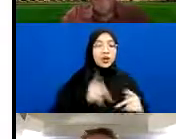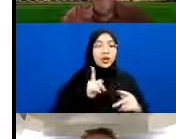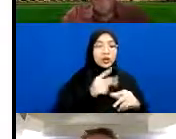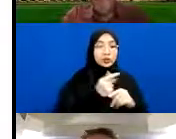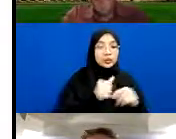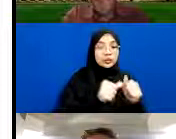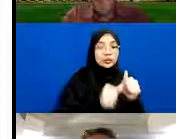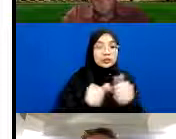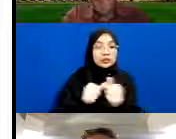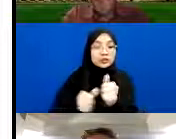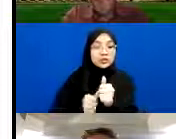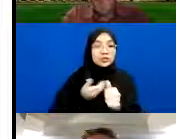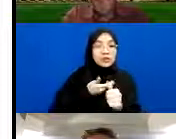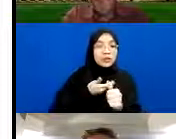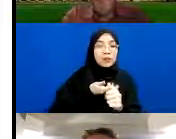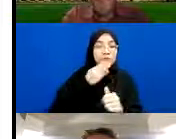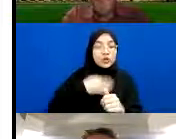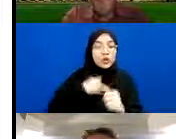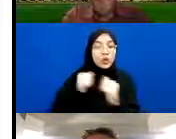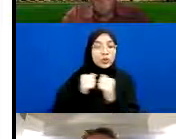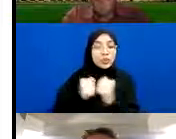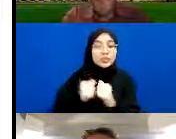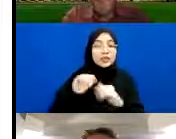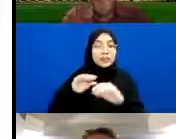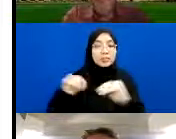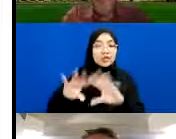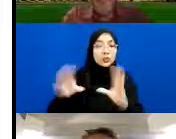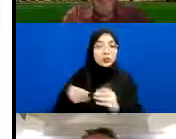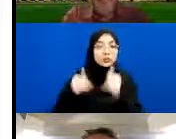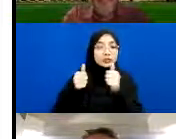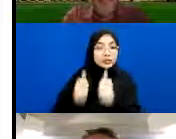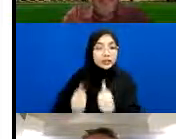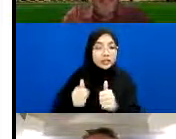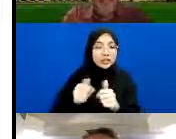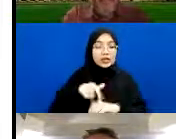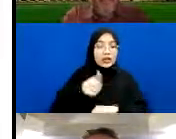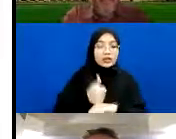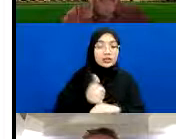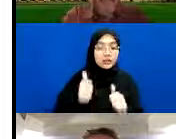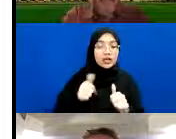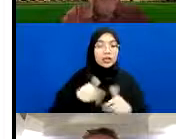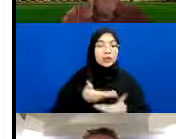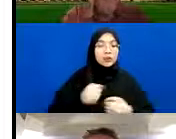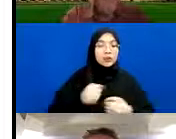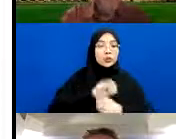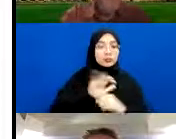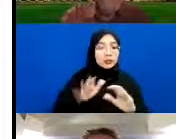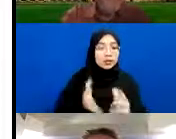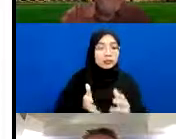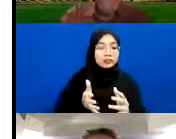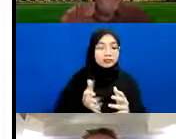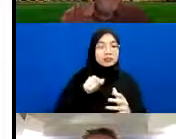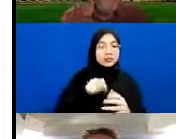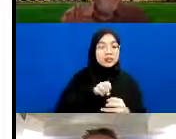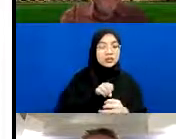The pandemic has had a greater impact on students with disabilities than those without. Most parents are not trained